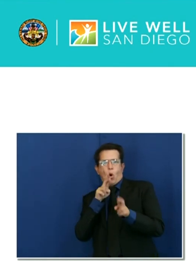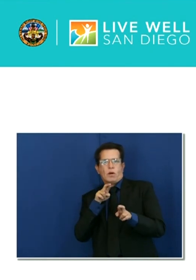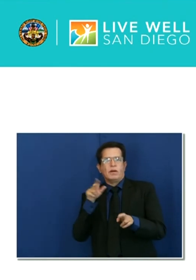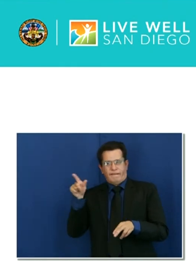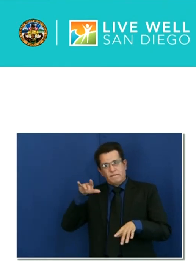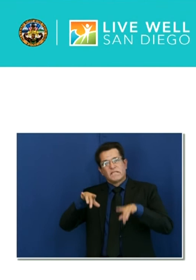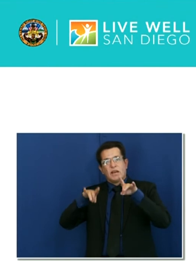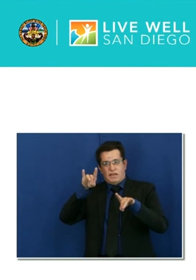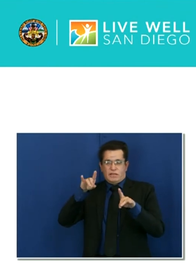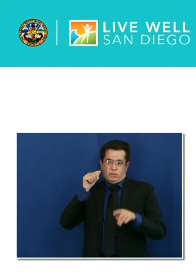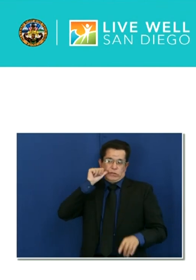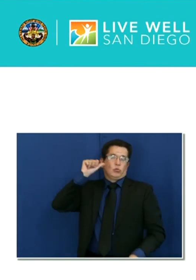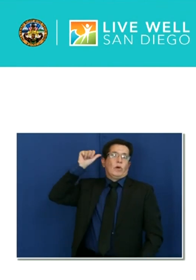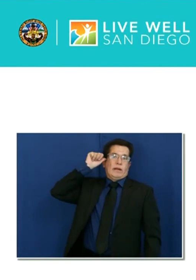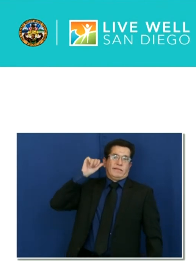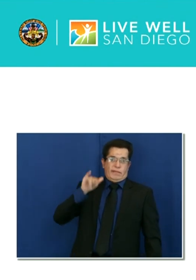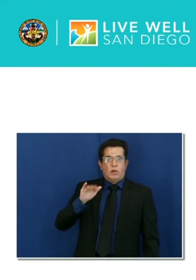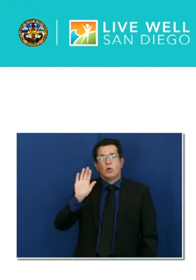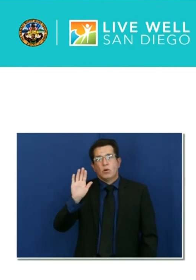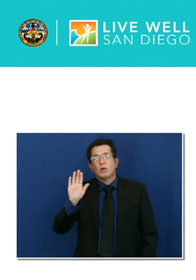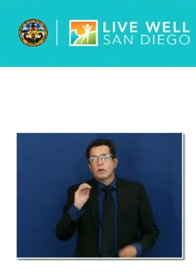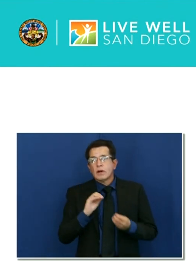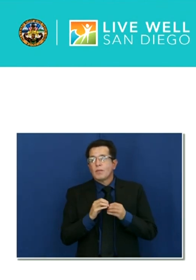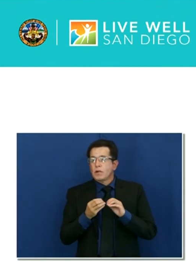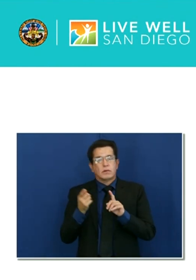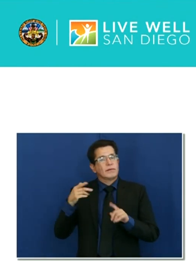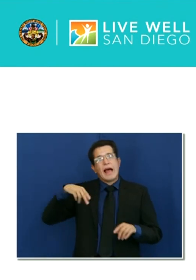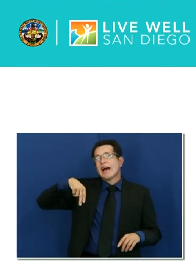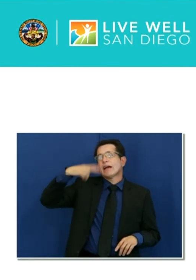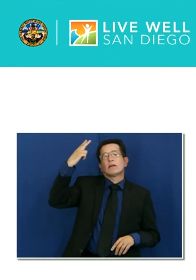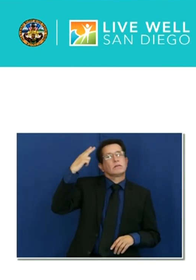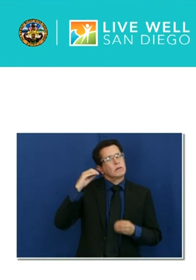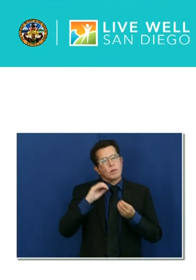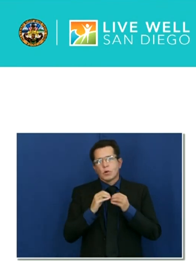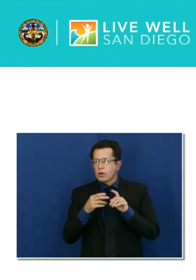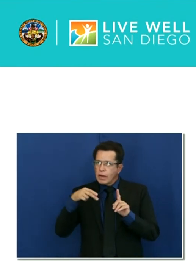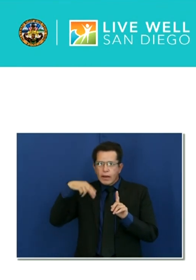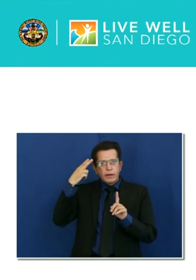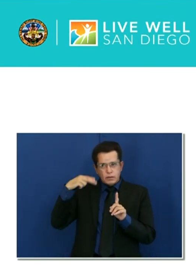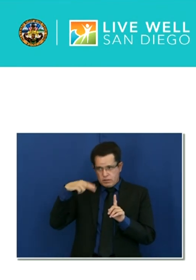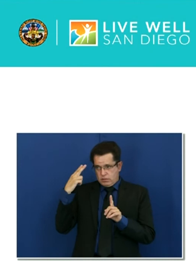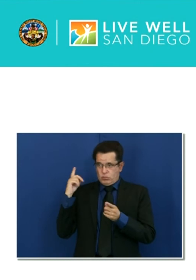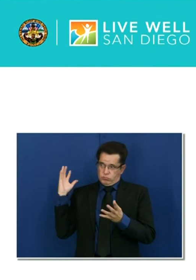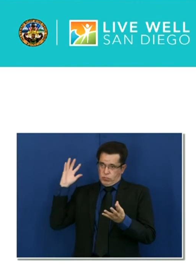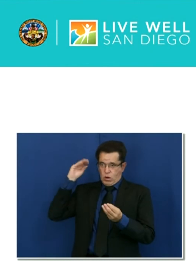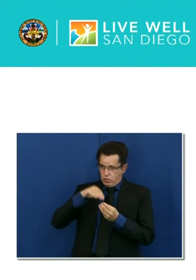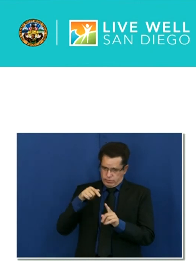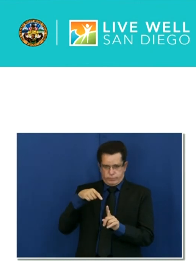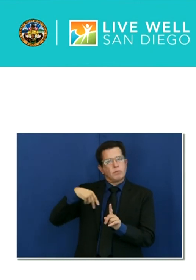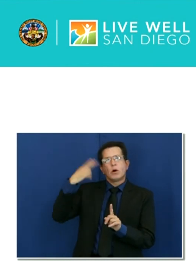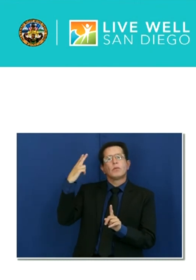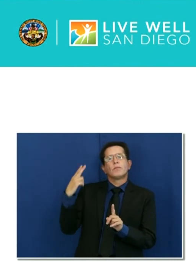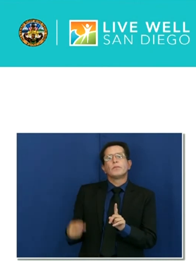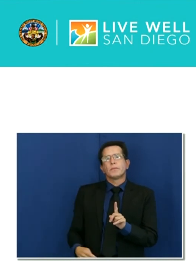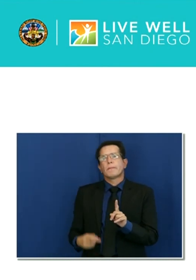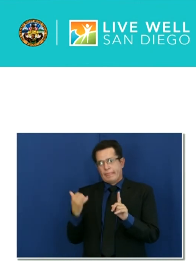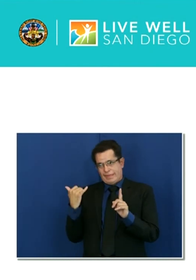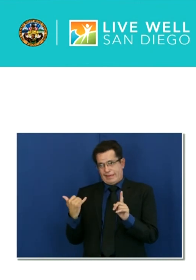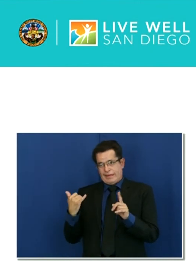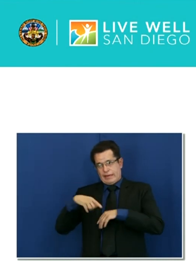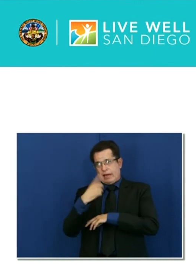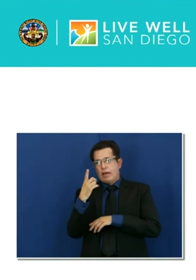with yesterday being the highest number of cases reported to date. And today's number